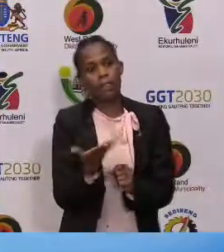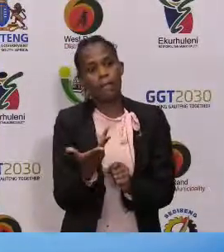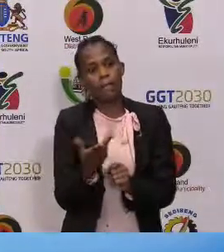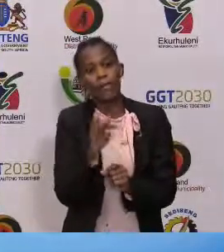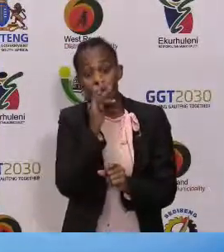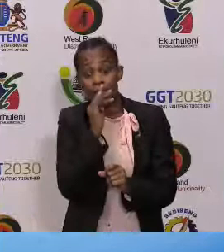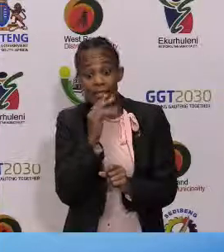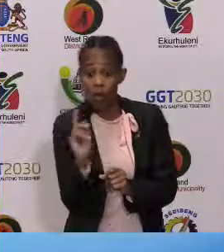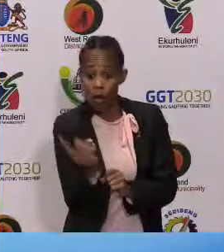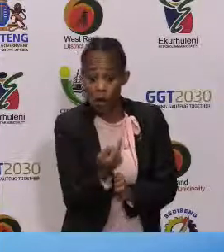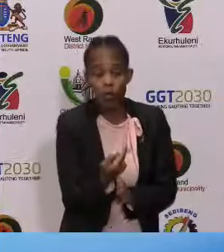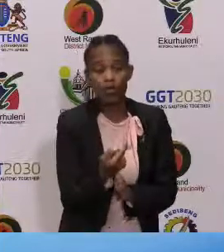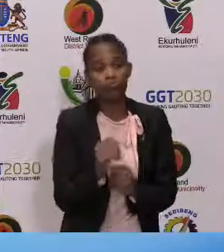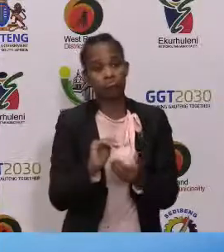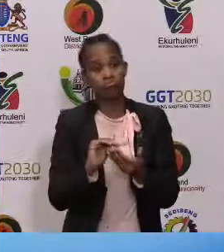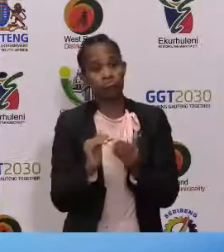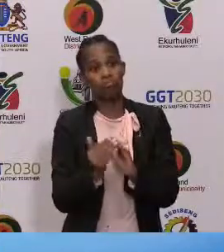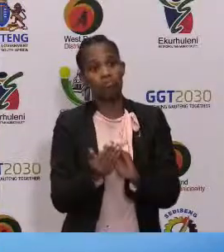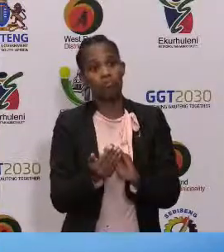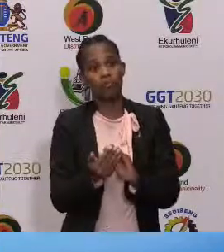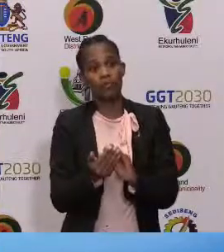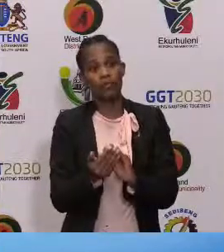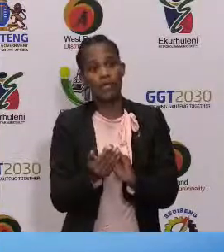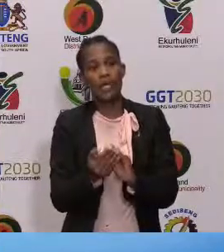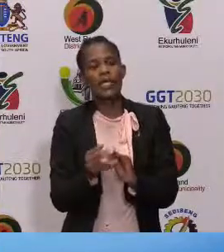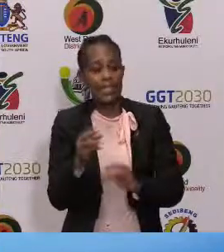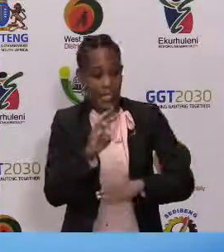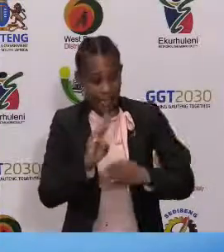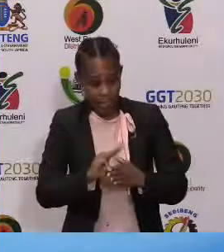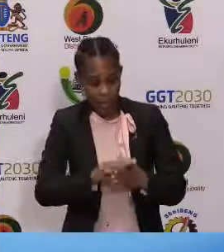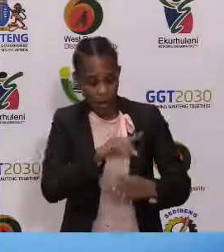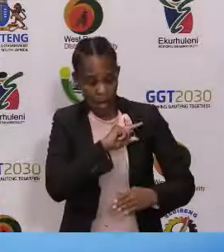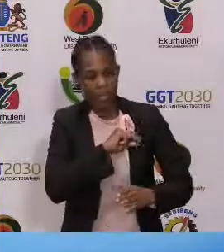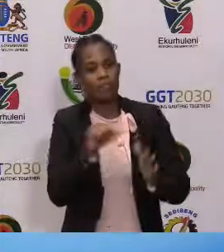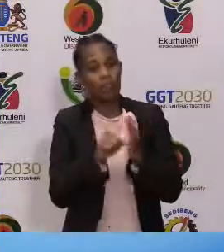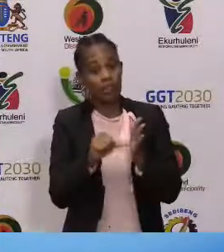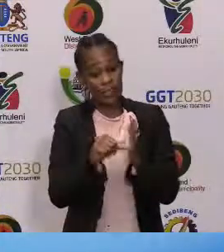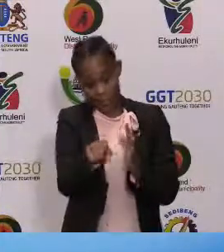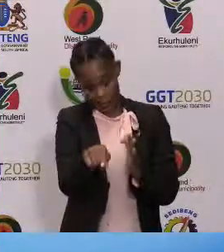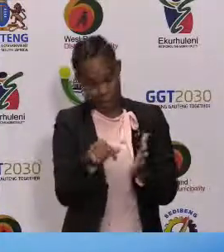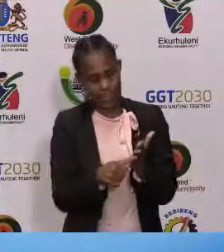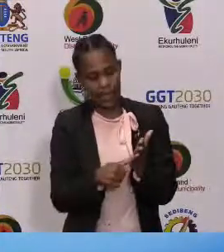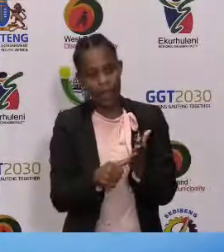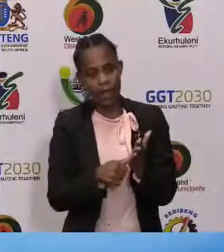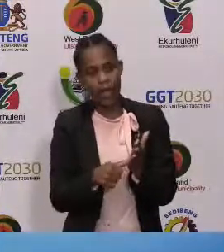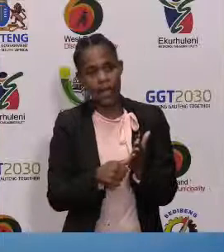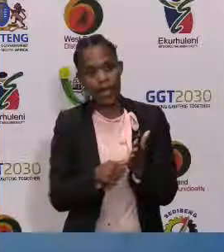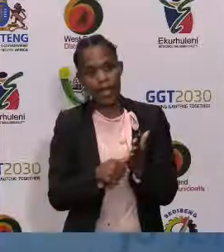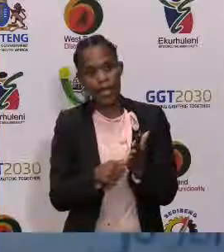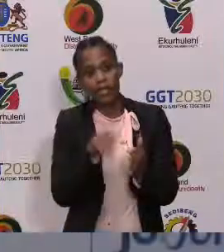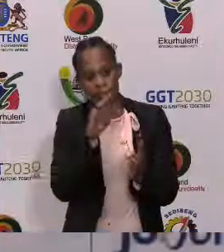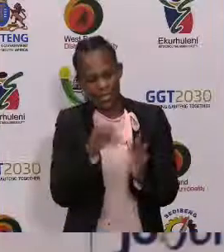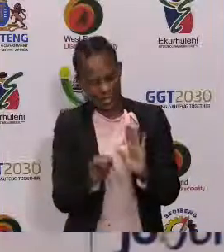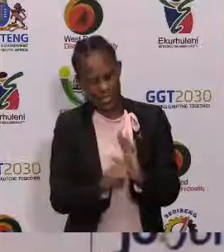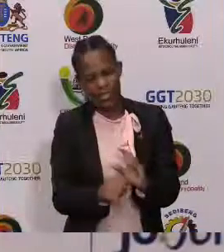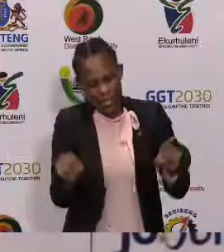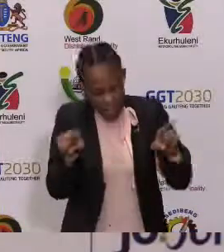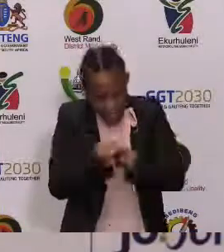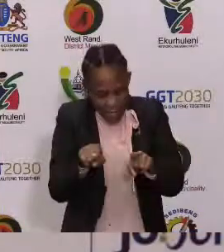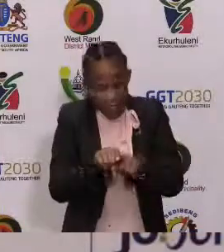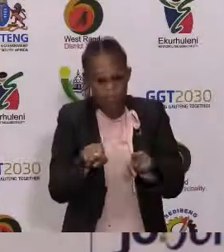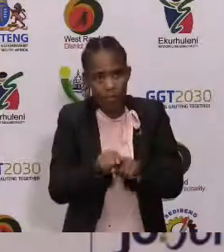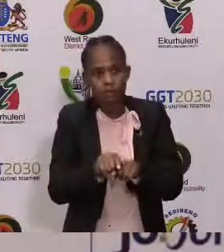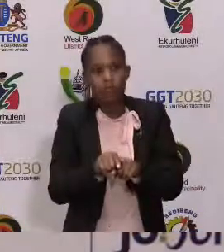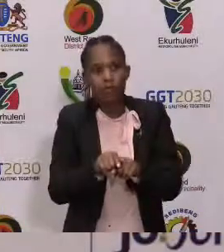population in Gauteng that were tested with the virus. Now, the reason why that number is important is that number is almost identical to what the